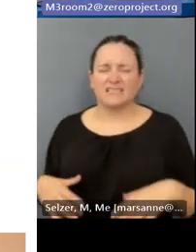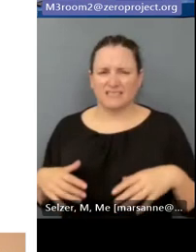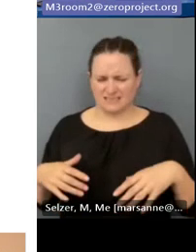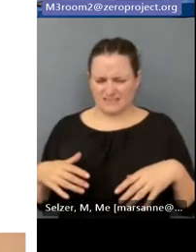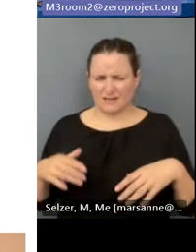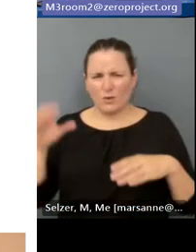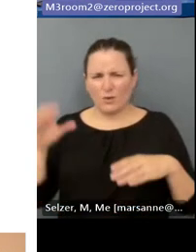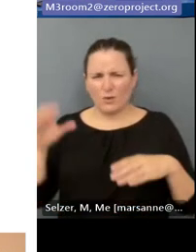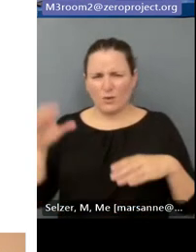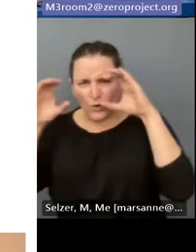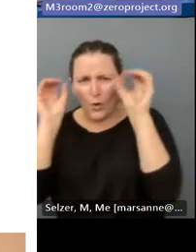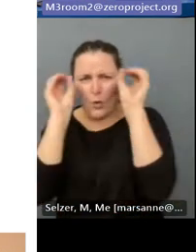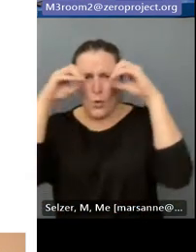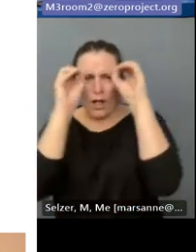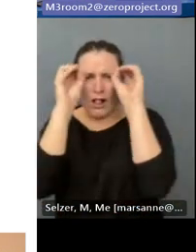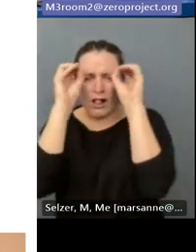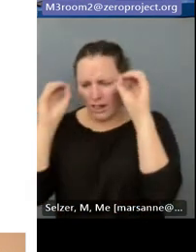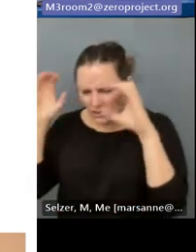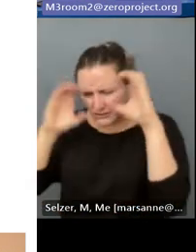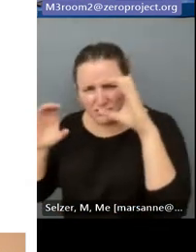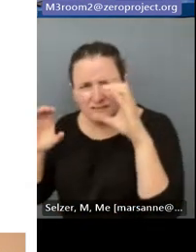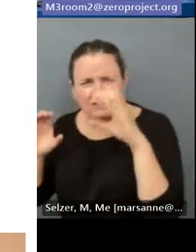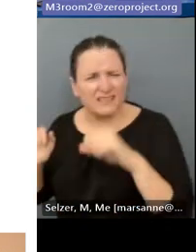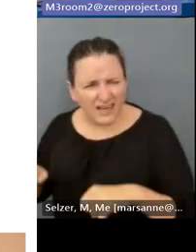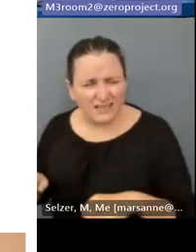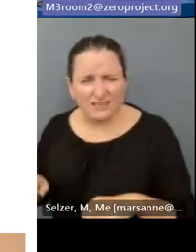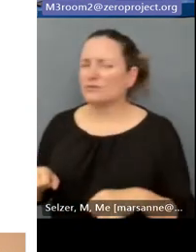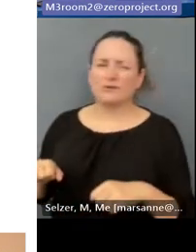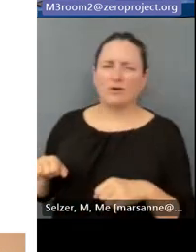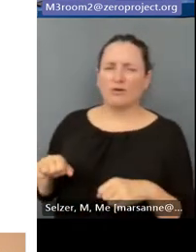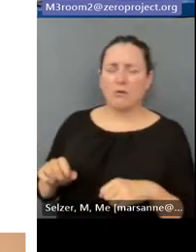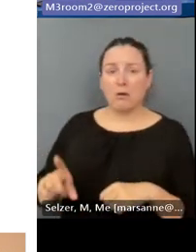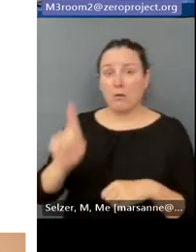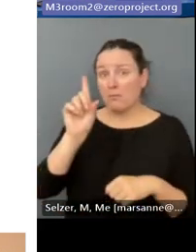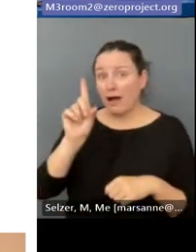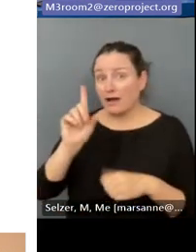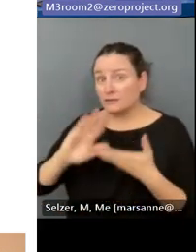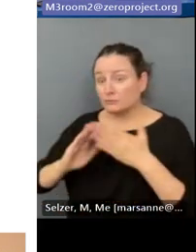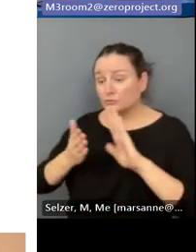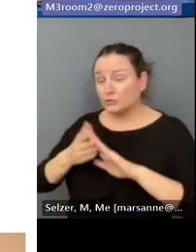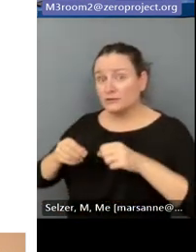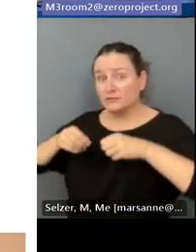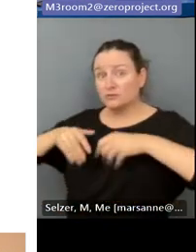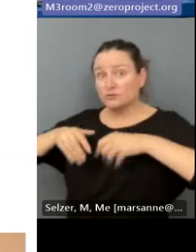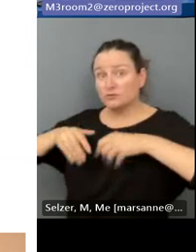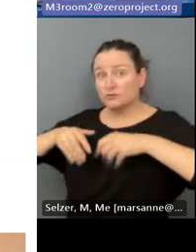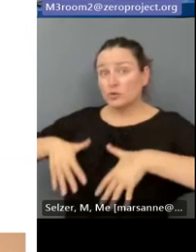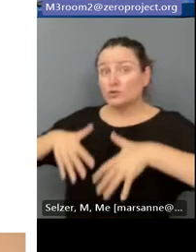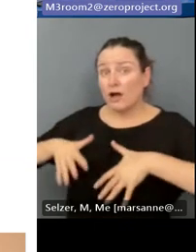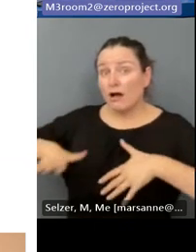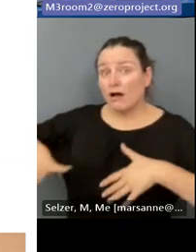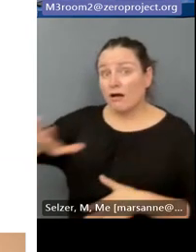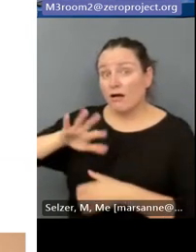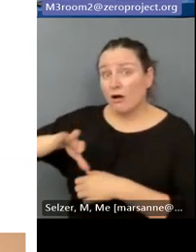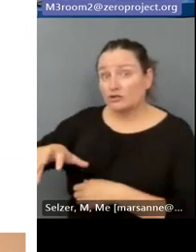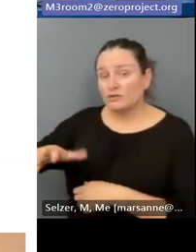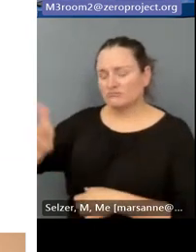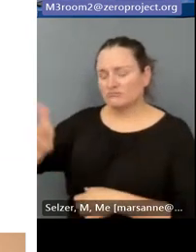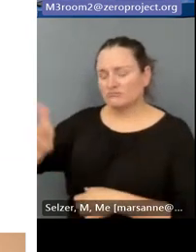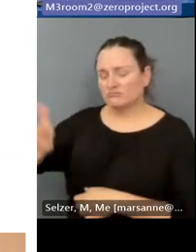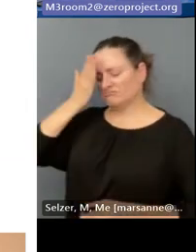for whatever reason, almost every single Georgian in the country is very adept and very active on Facebook. For us, it was an obvious